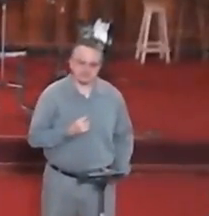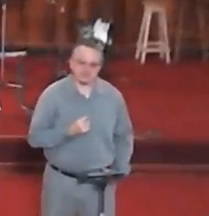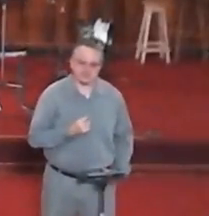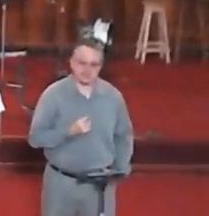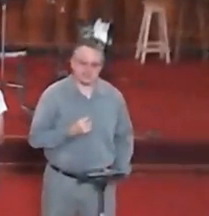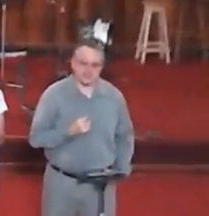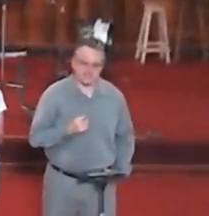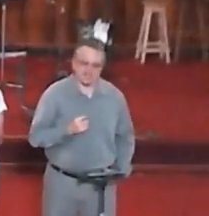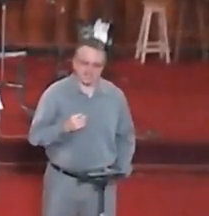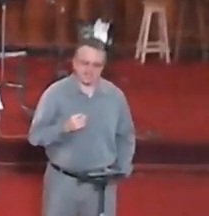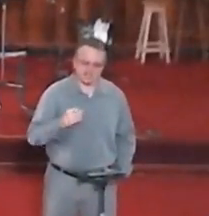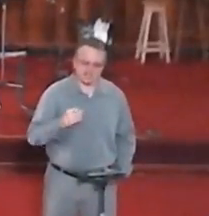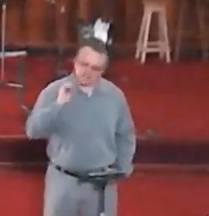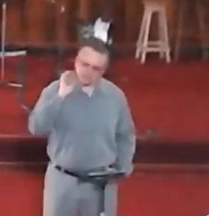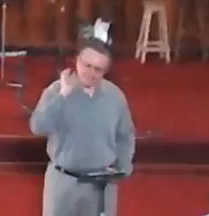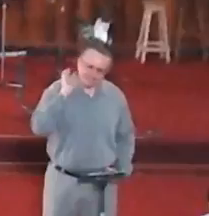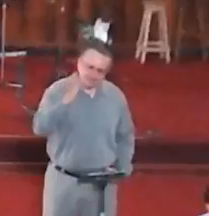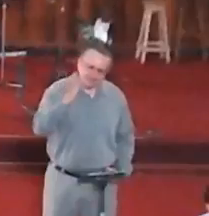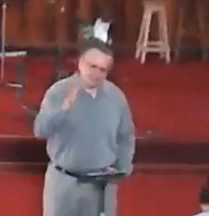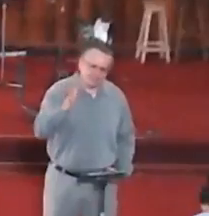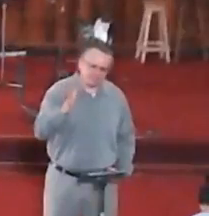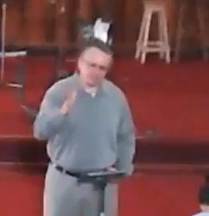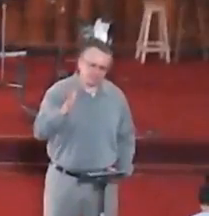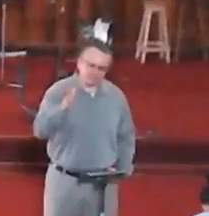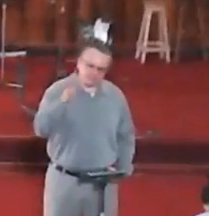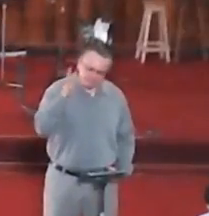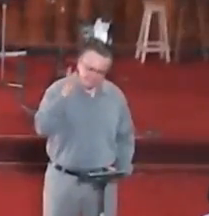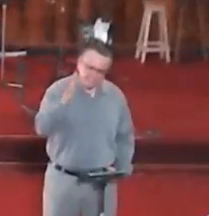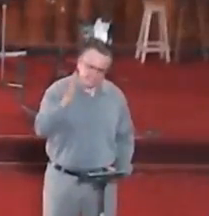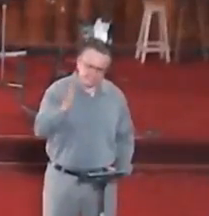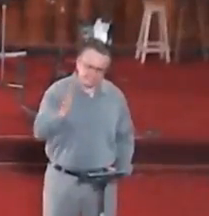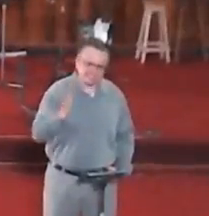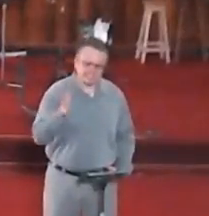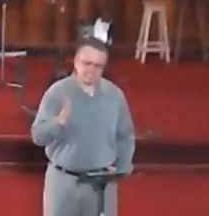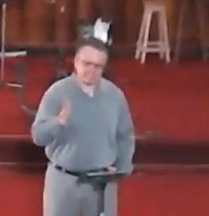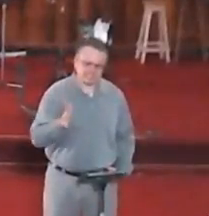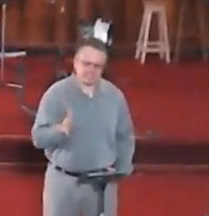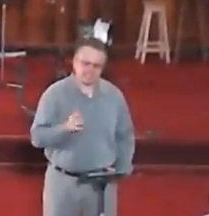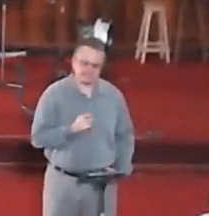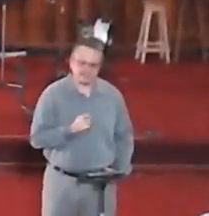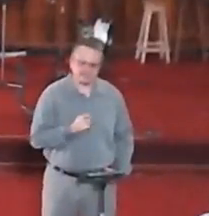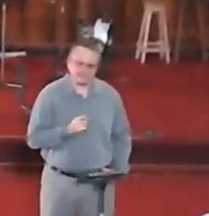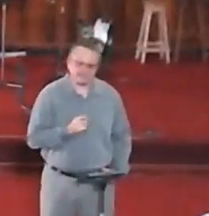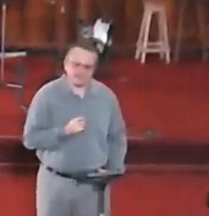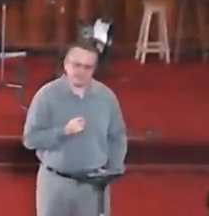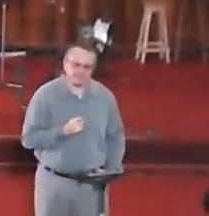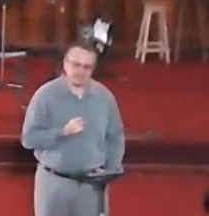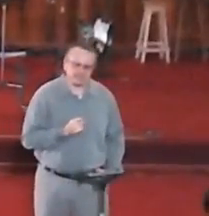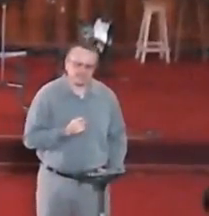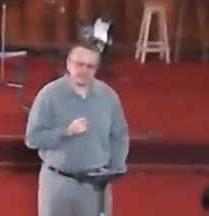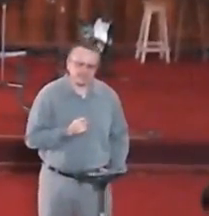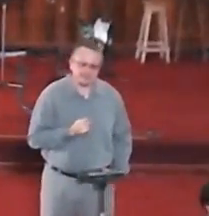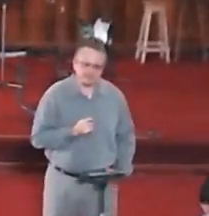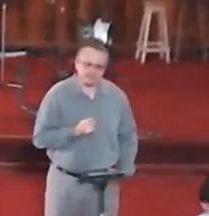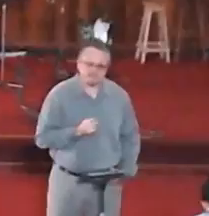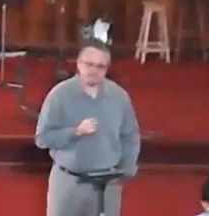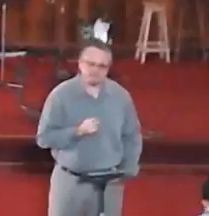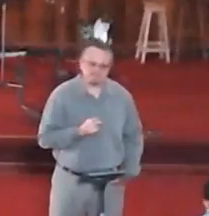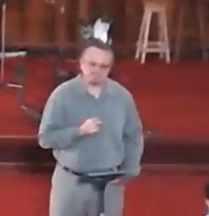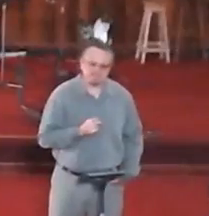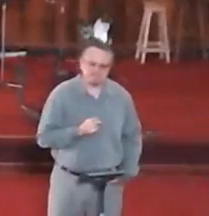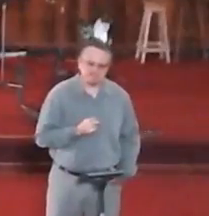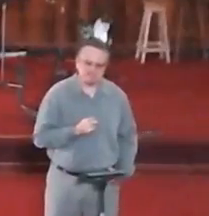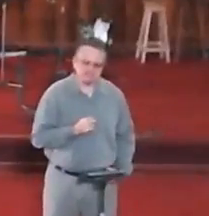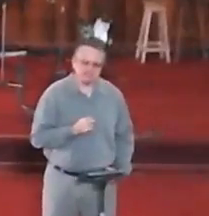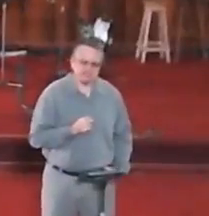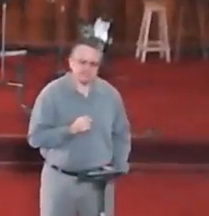and encouragement for others. Y que podamos animar a otros a ser fieles a ti en Cristo, en la vida. That we might encourage others